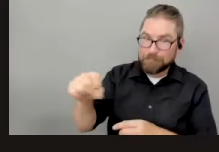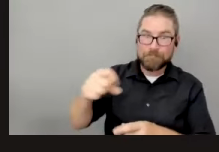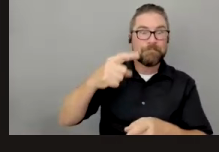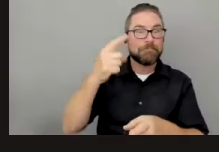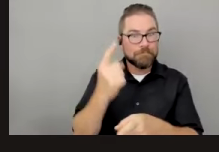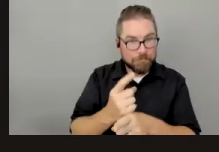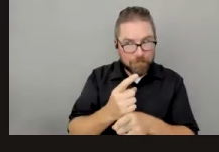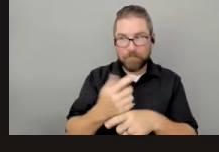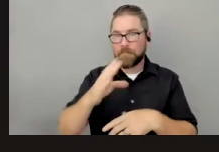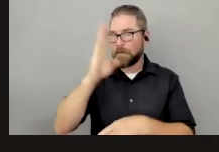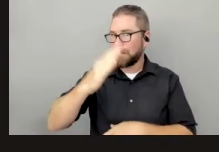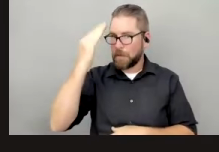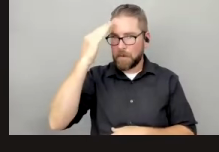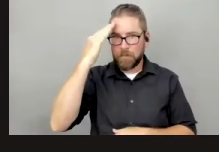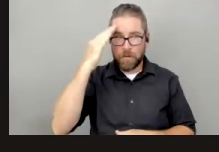know.